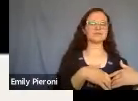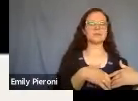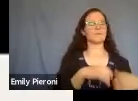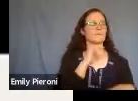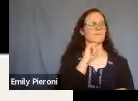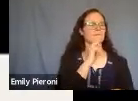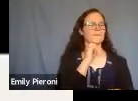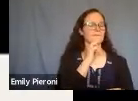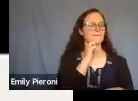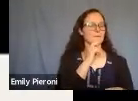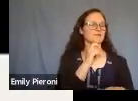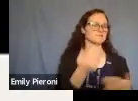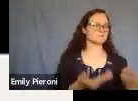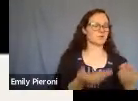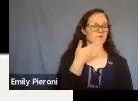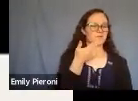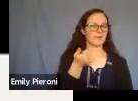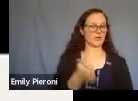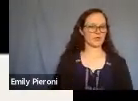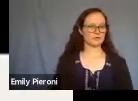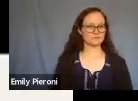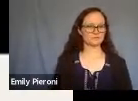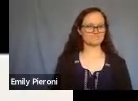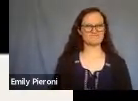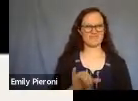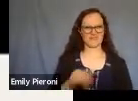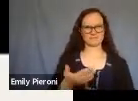is recommended.